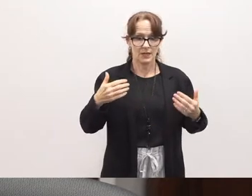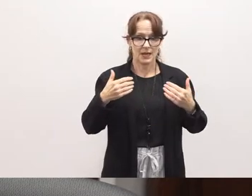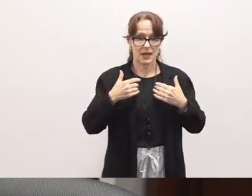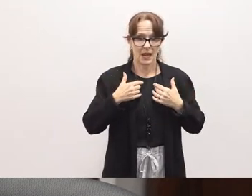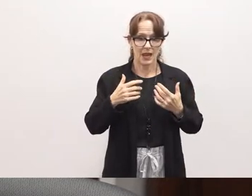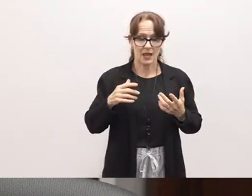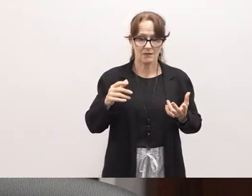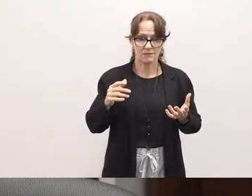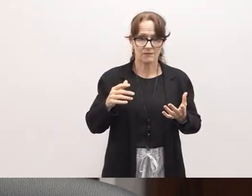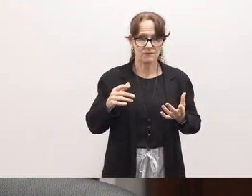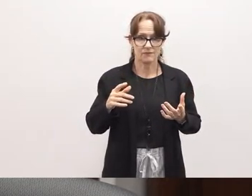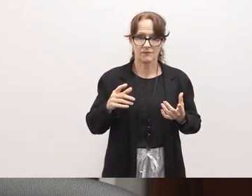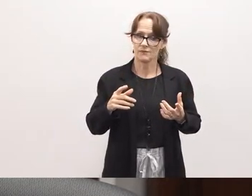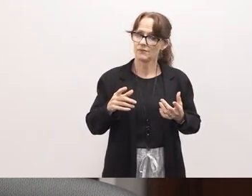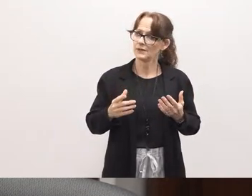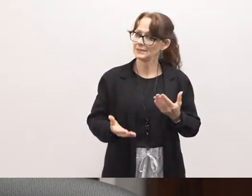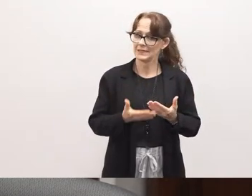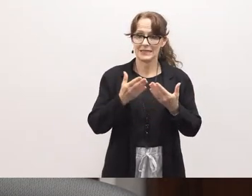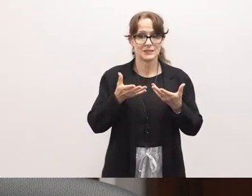slippery slope